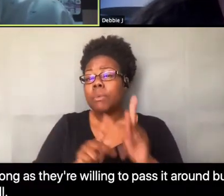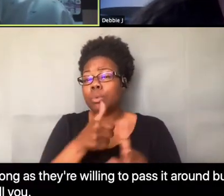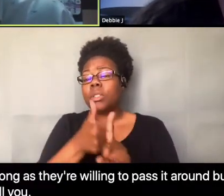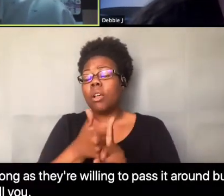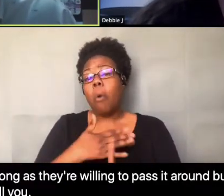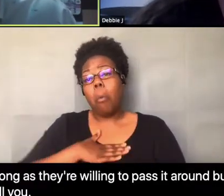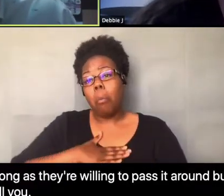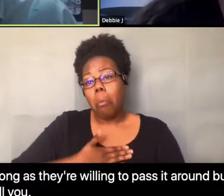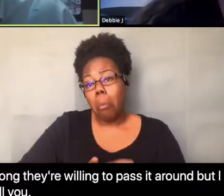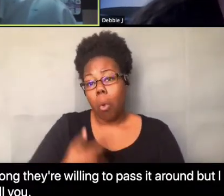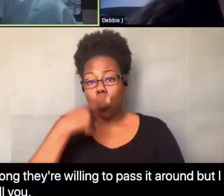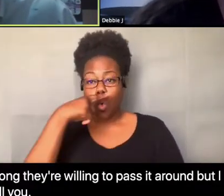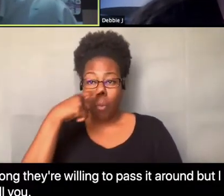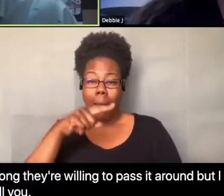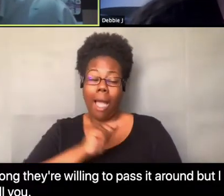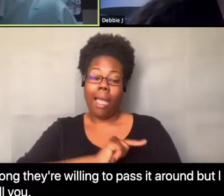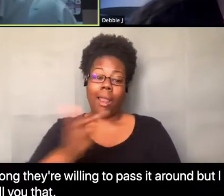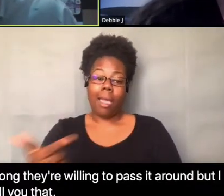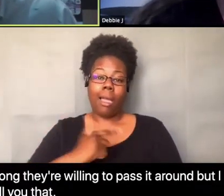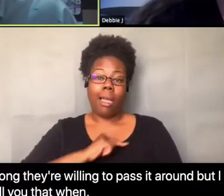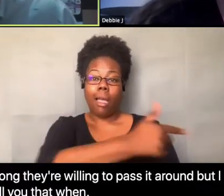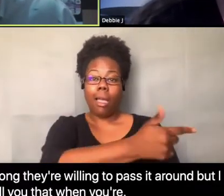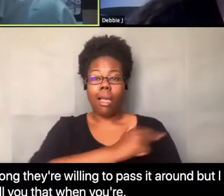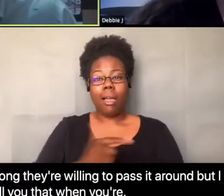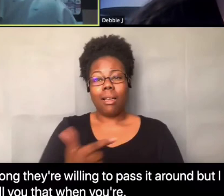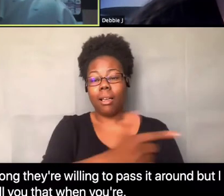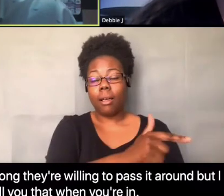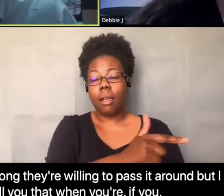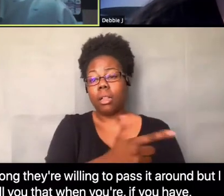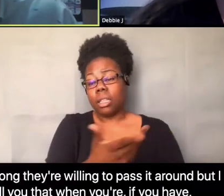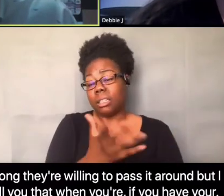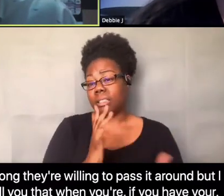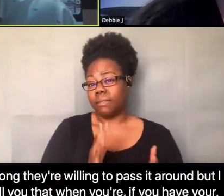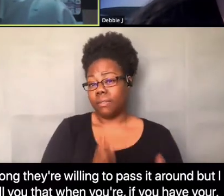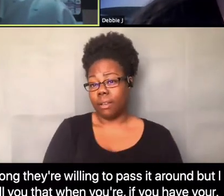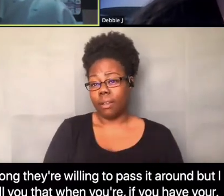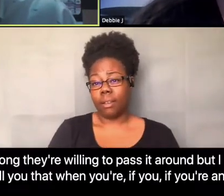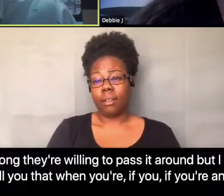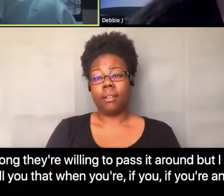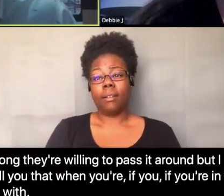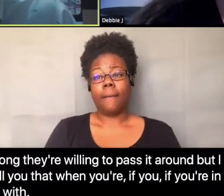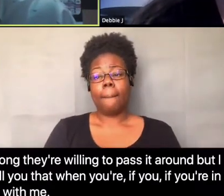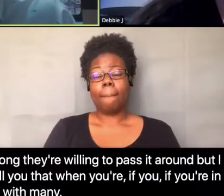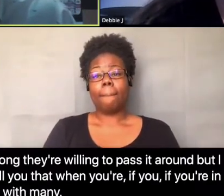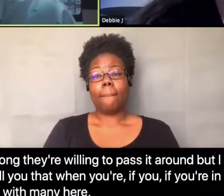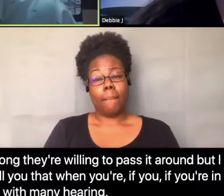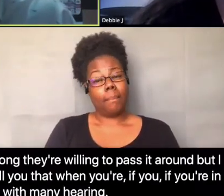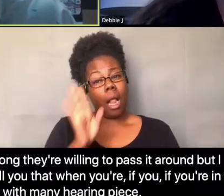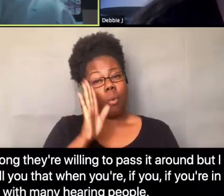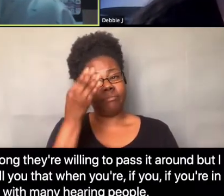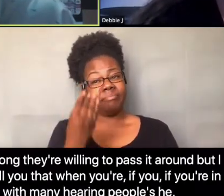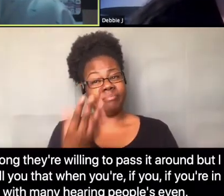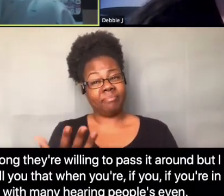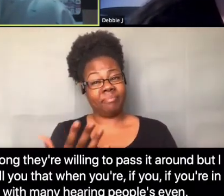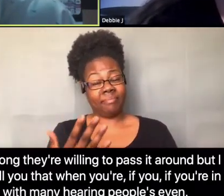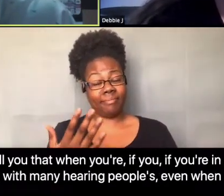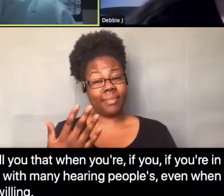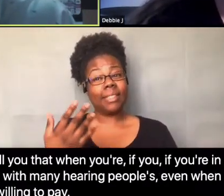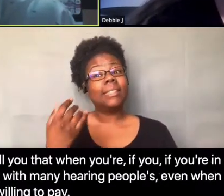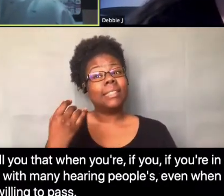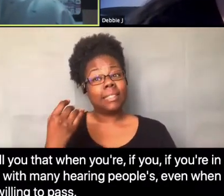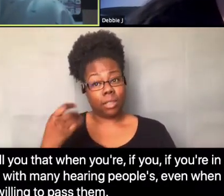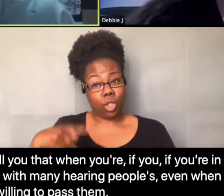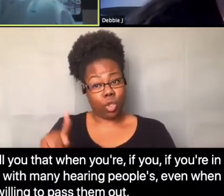you that if you're in a meeting with many hearing people, even when they're willing to